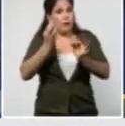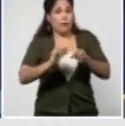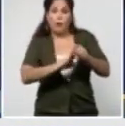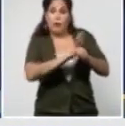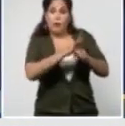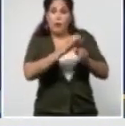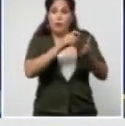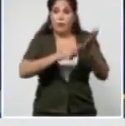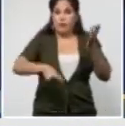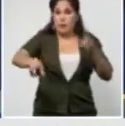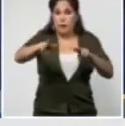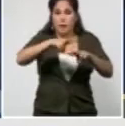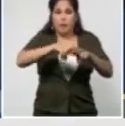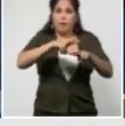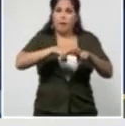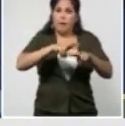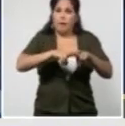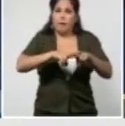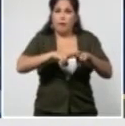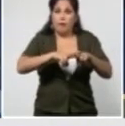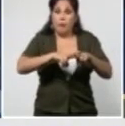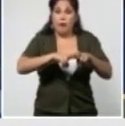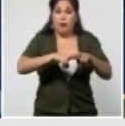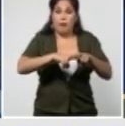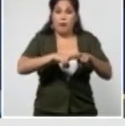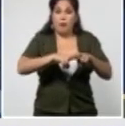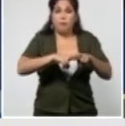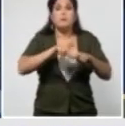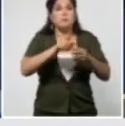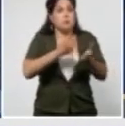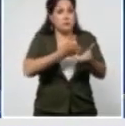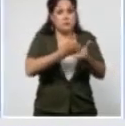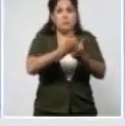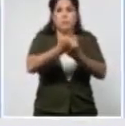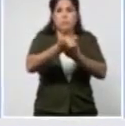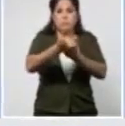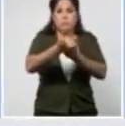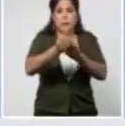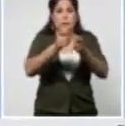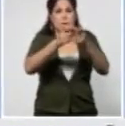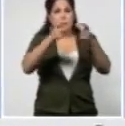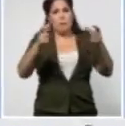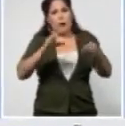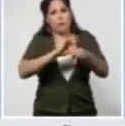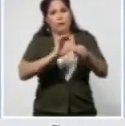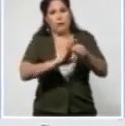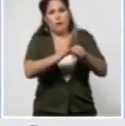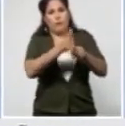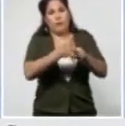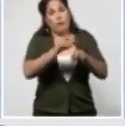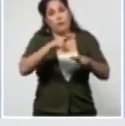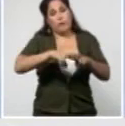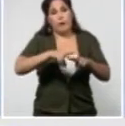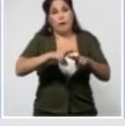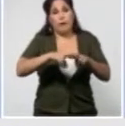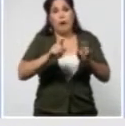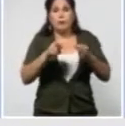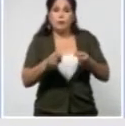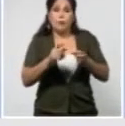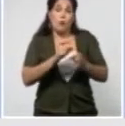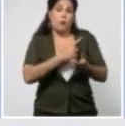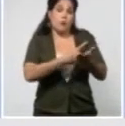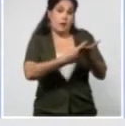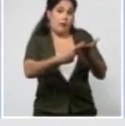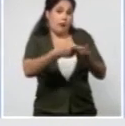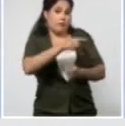Havana remains with the highest number of confirmed cases in the last